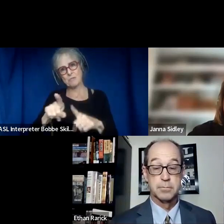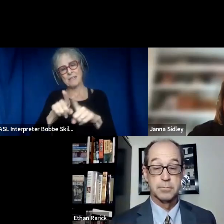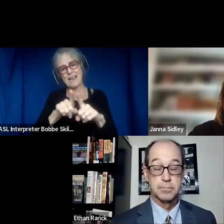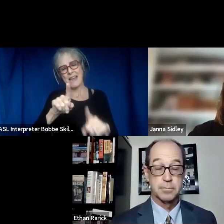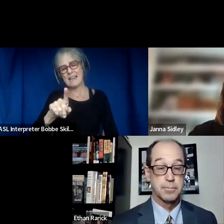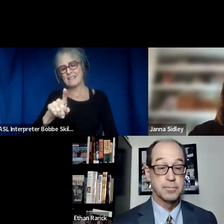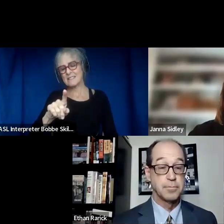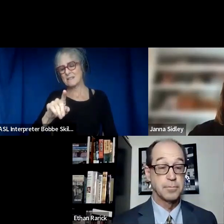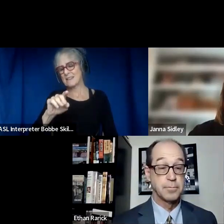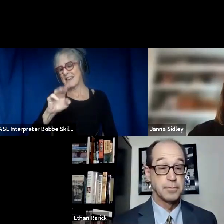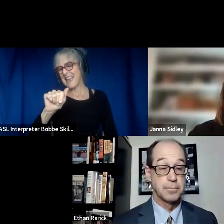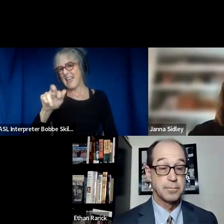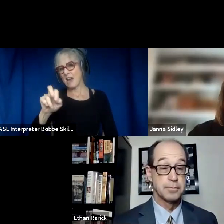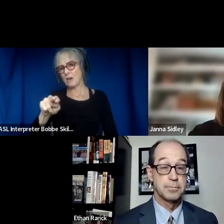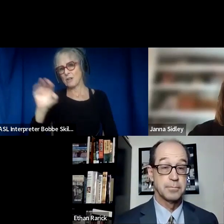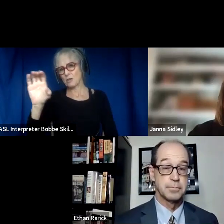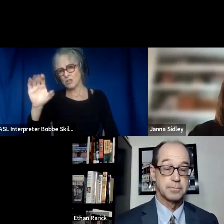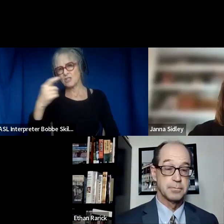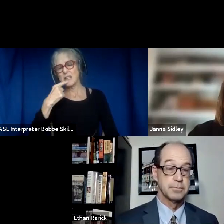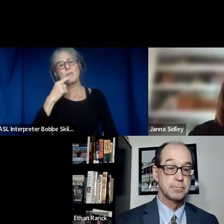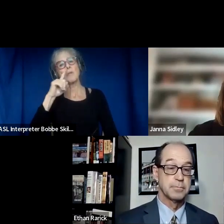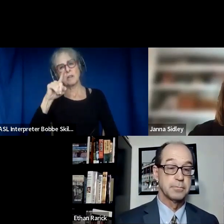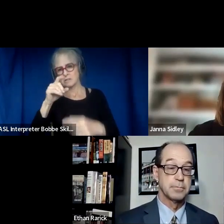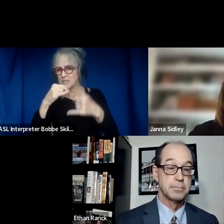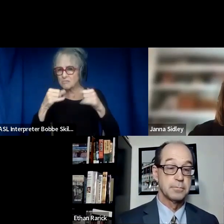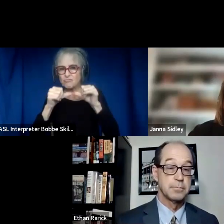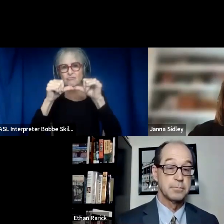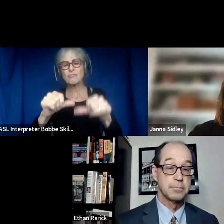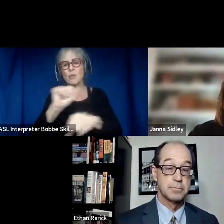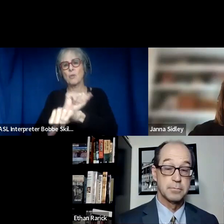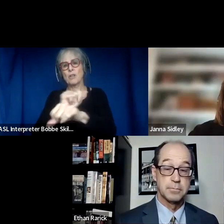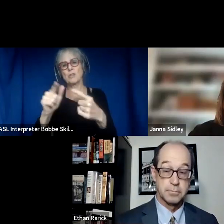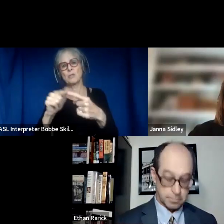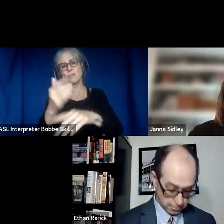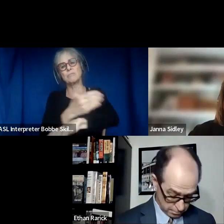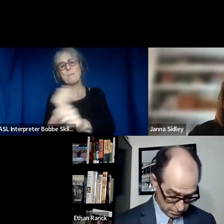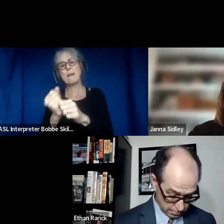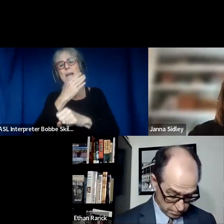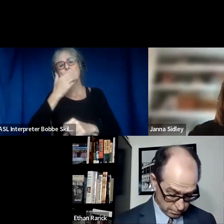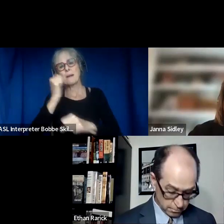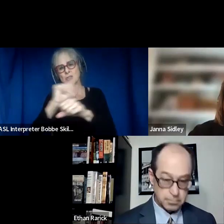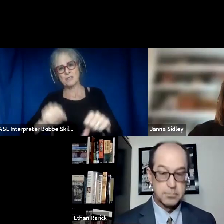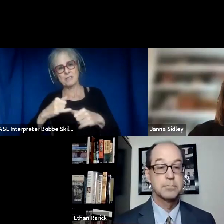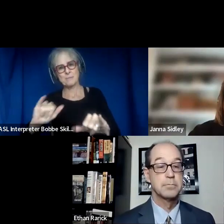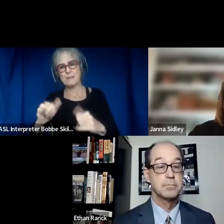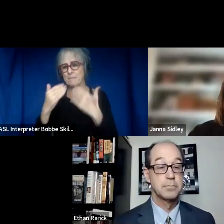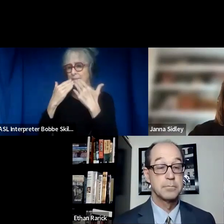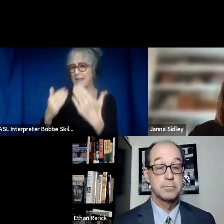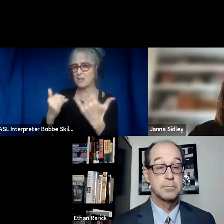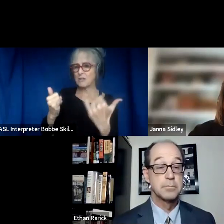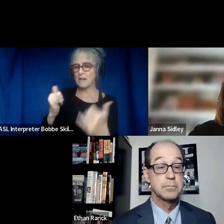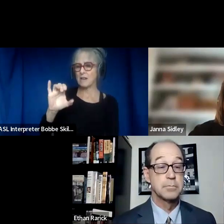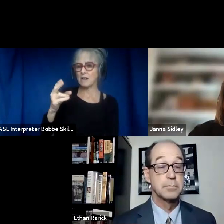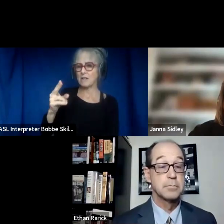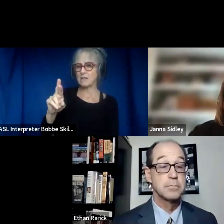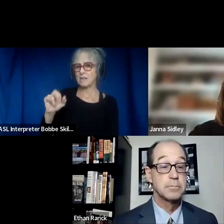with us and we can make it a better system even still. Thank you, Michelle. Next, we're moving on to Christine. Christine, you should